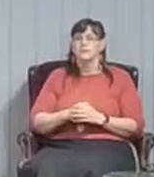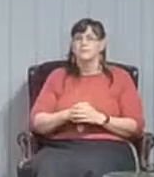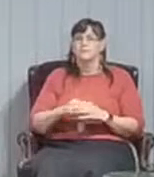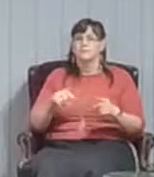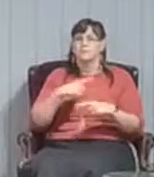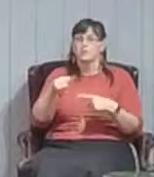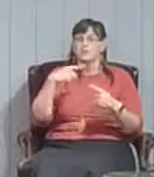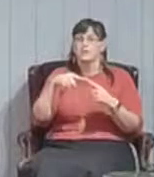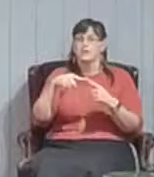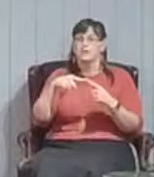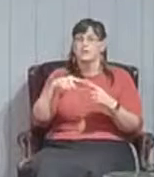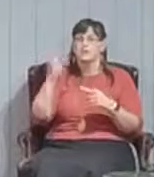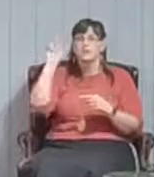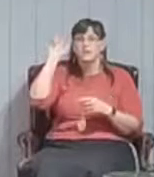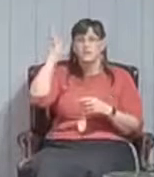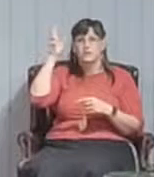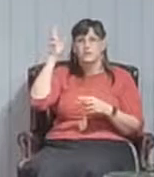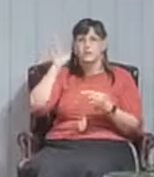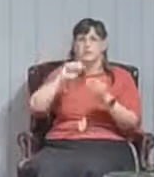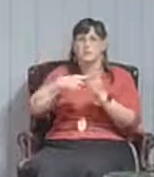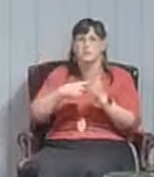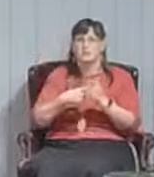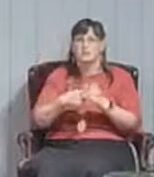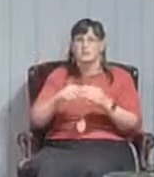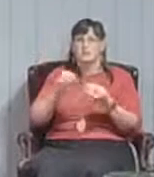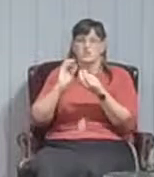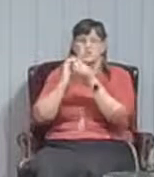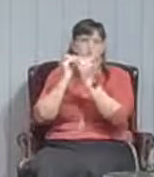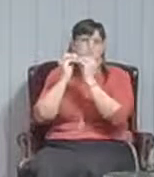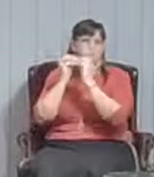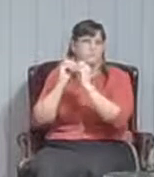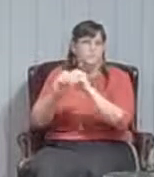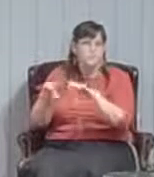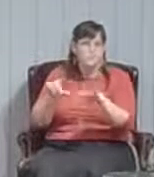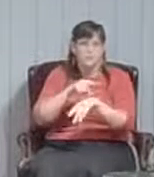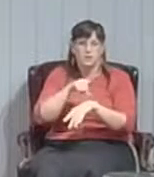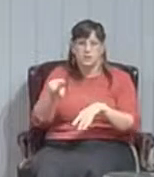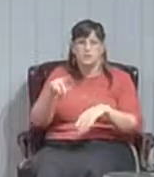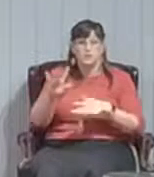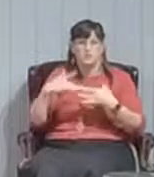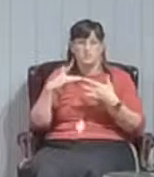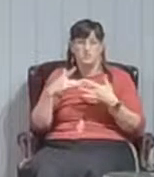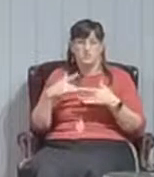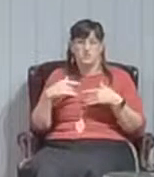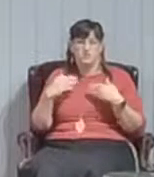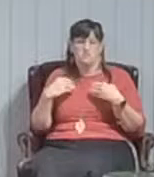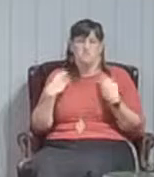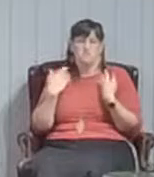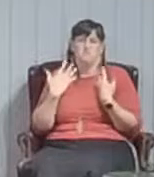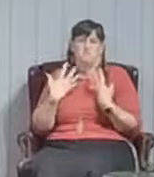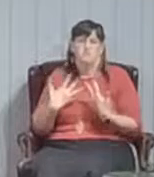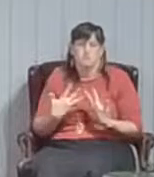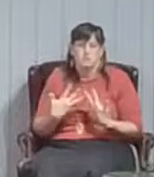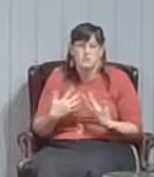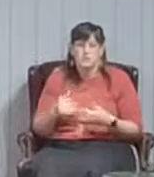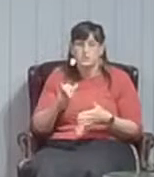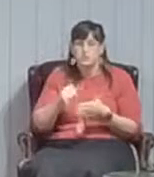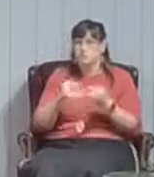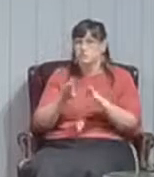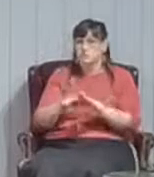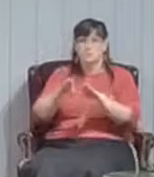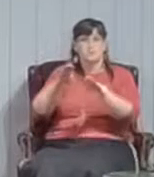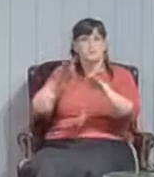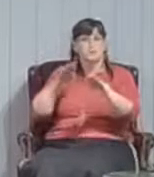When the devil begins to knock you down and you feel like, you know, dirt, take a step